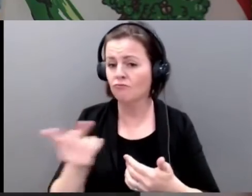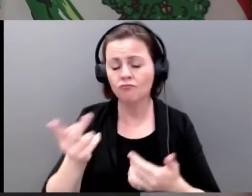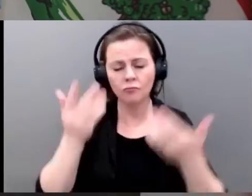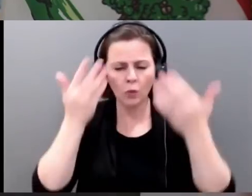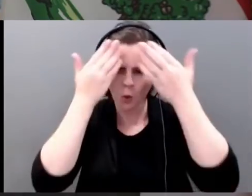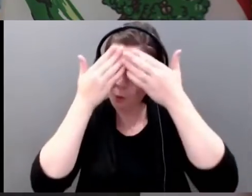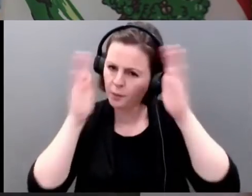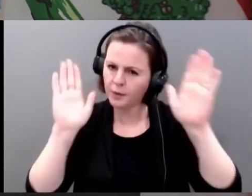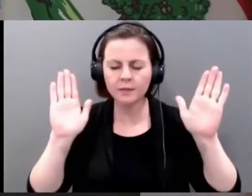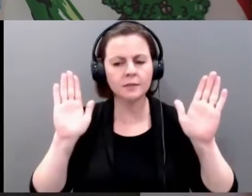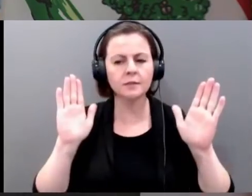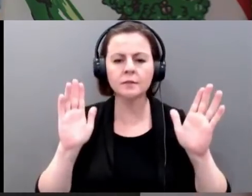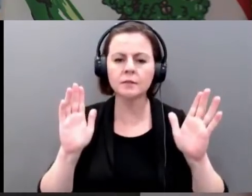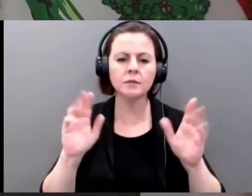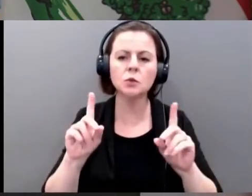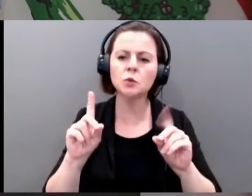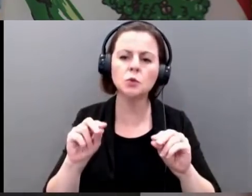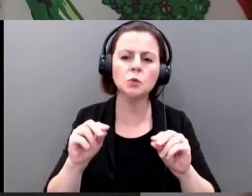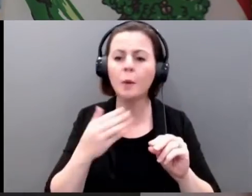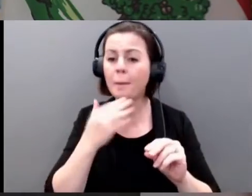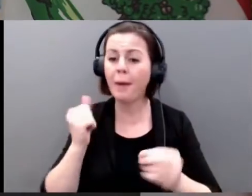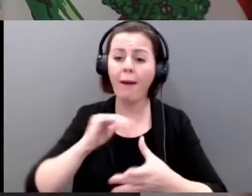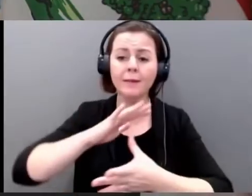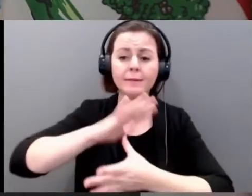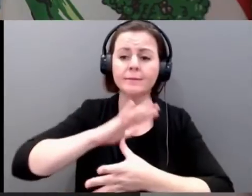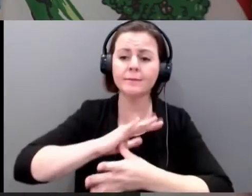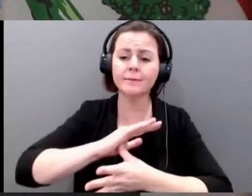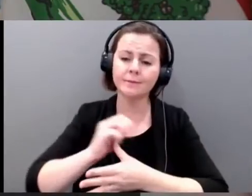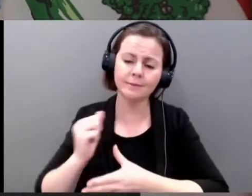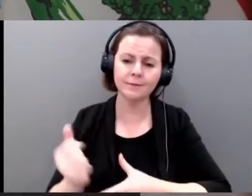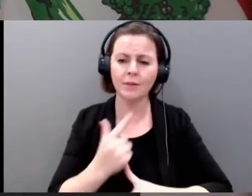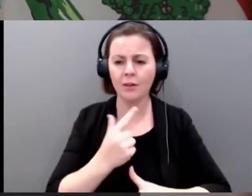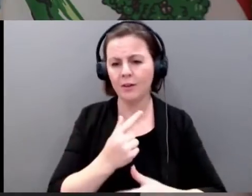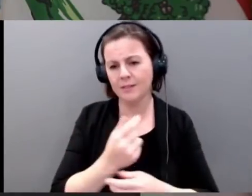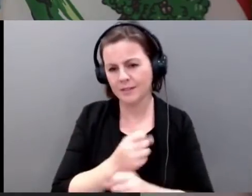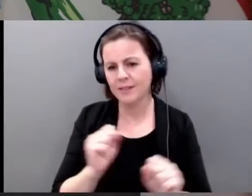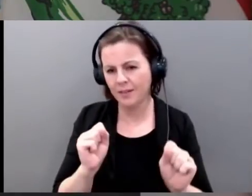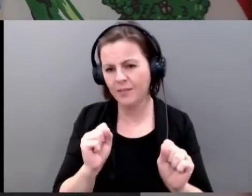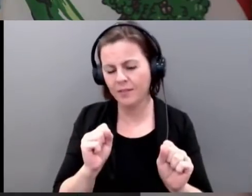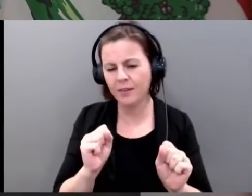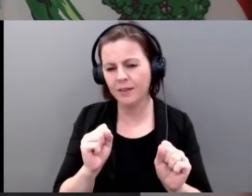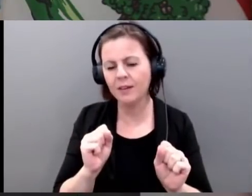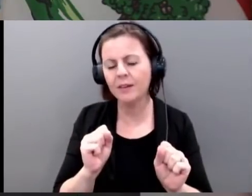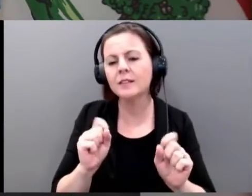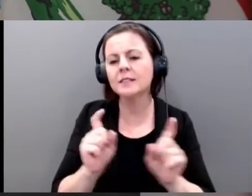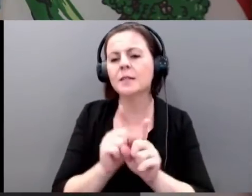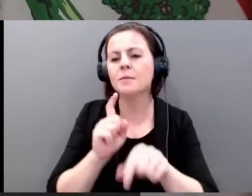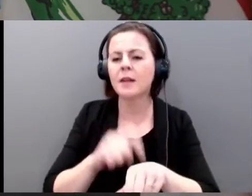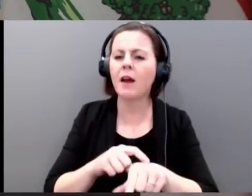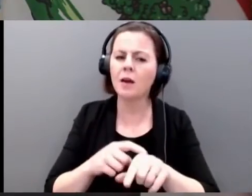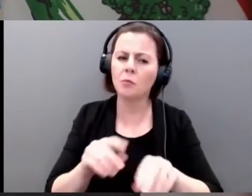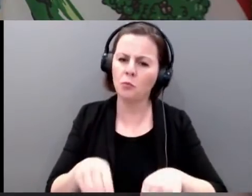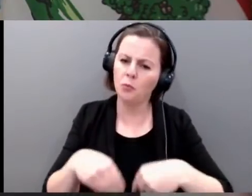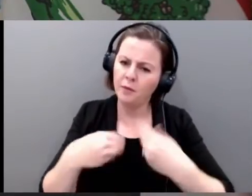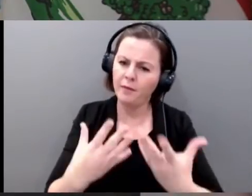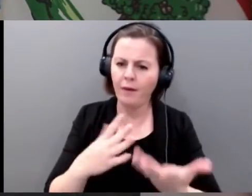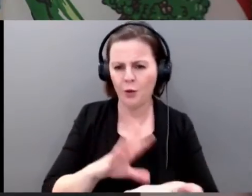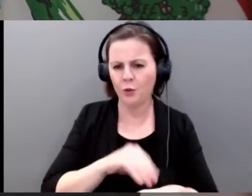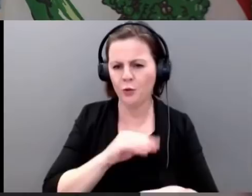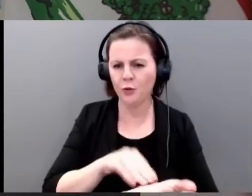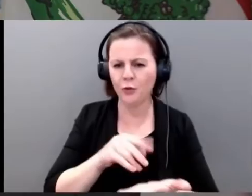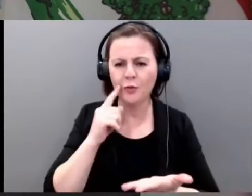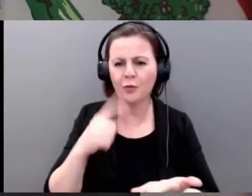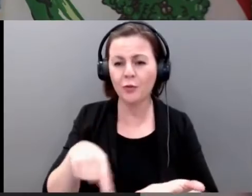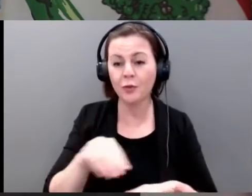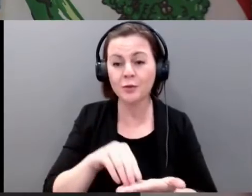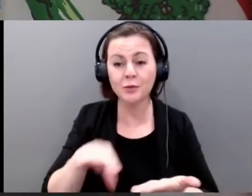they can to keep everybody safe, and at the same time provide some type of learning for their students. I mean, we have